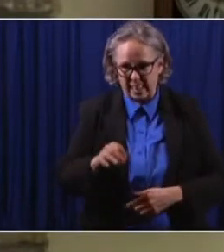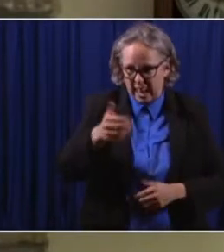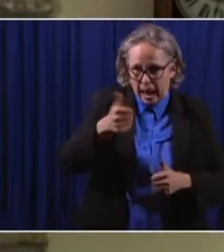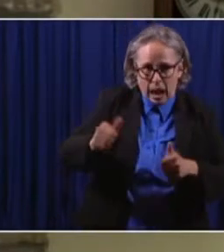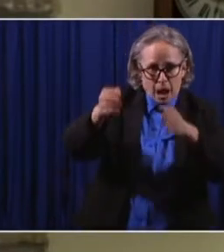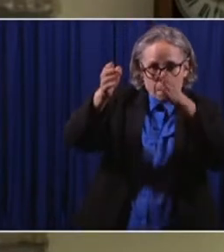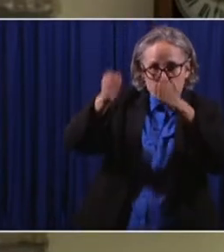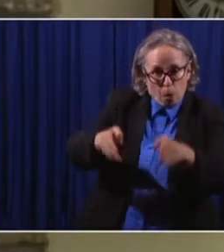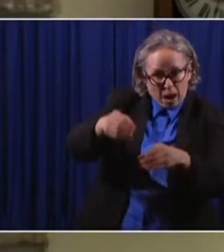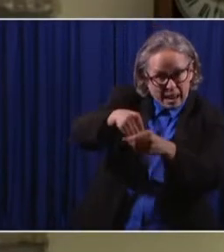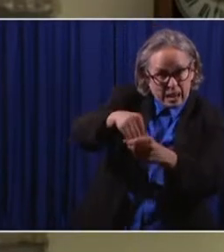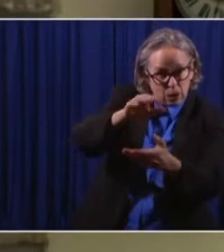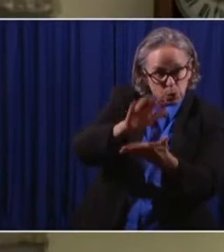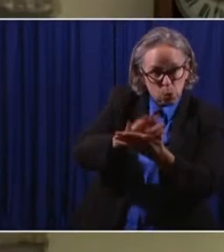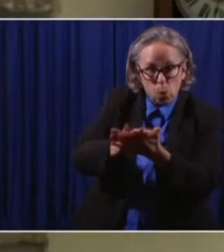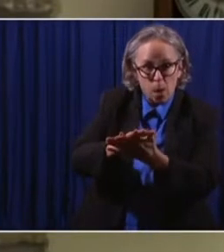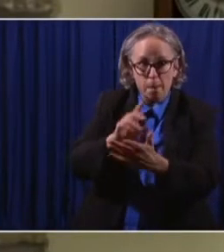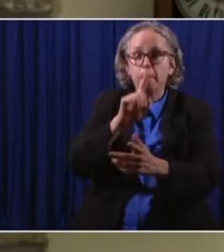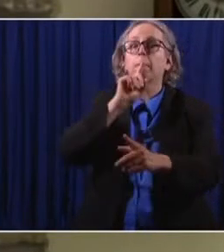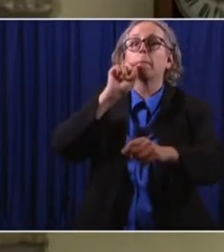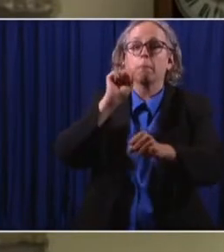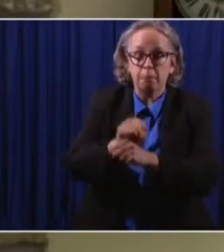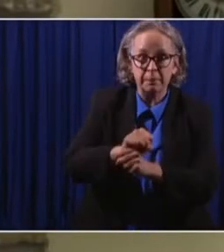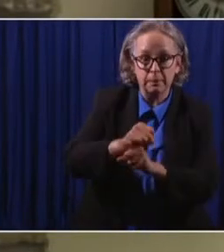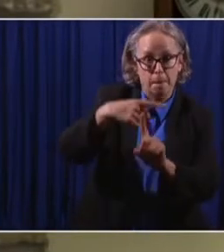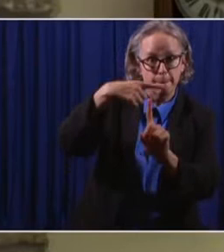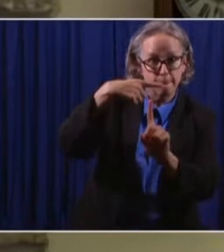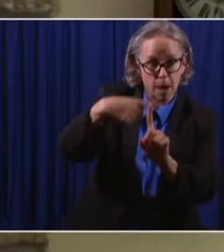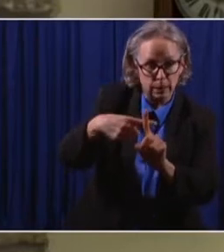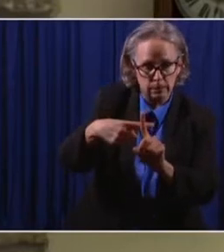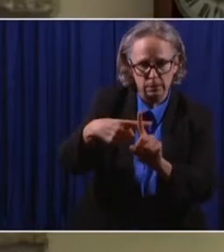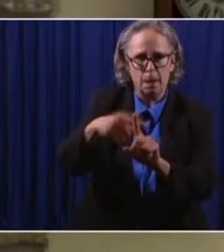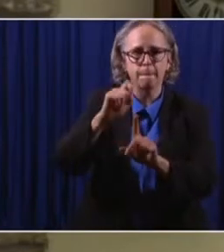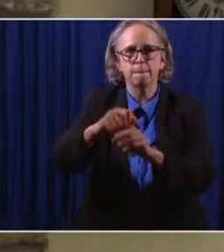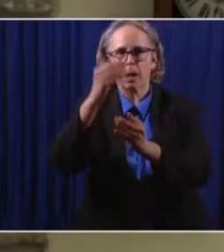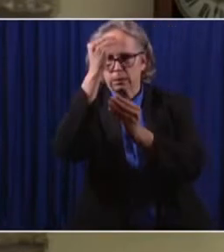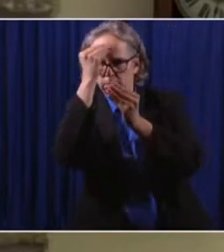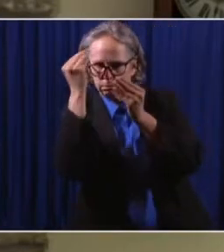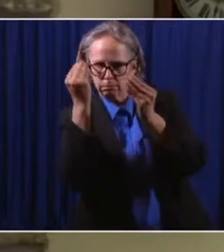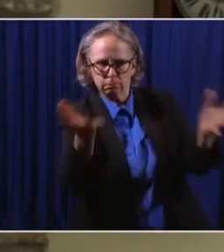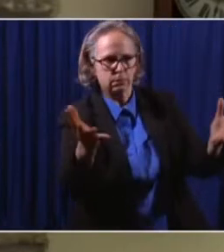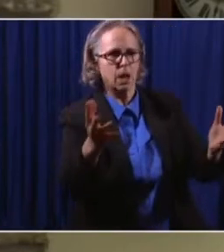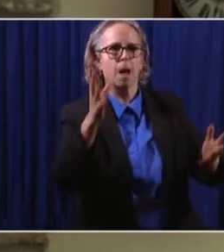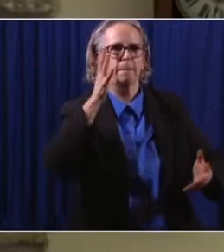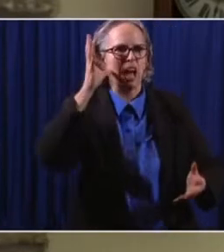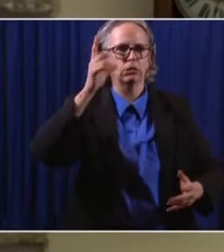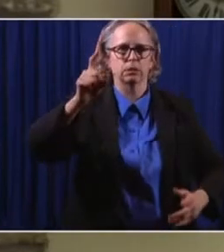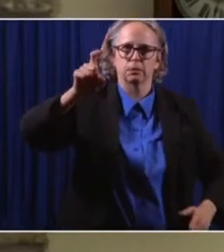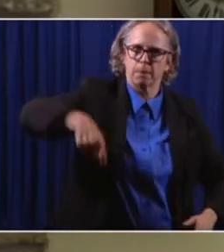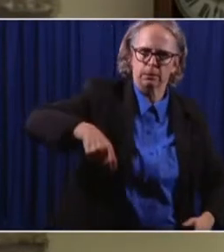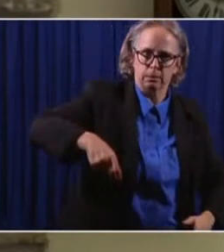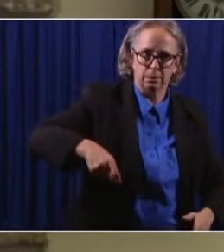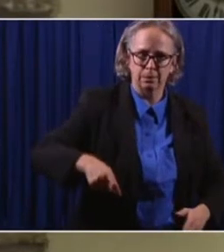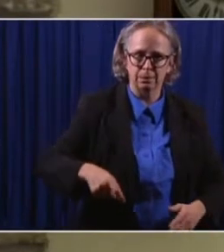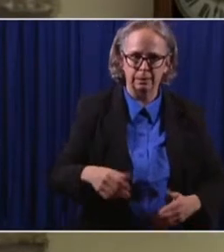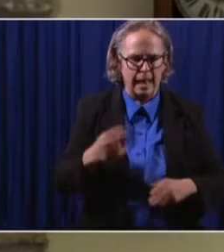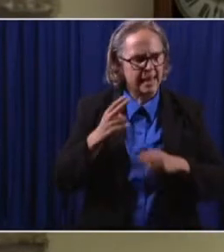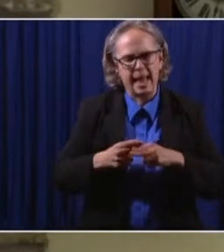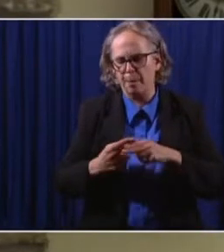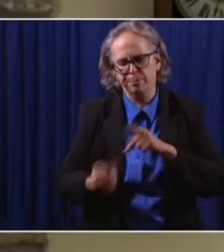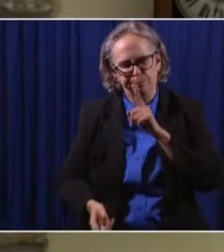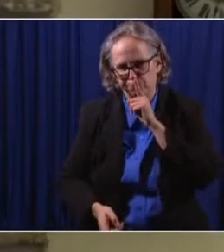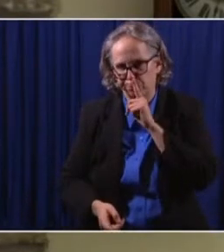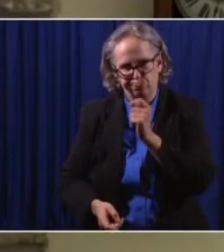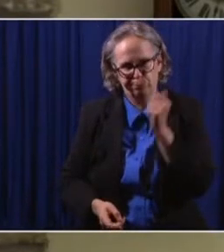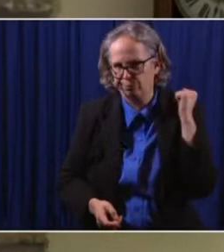who has, in fact, tested positive. So, again, not the specific names, of course, in any of these,